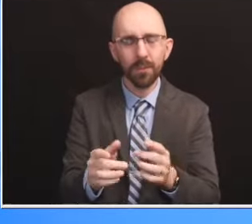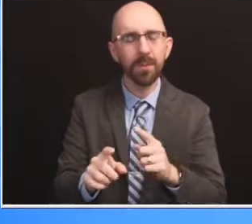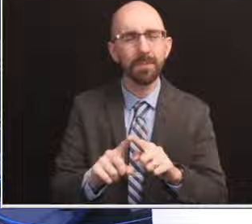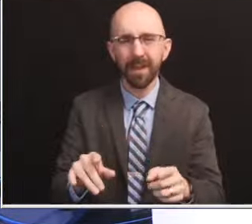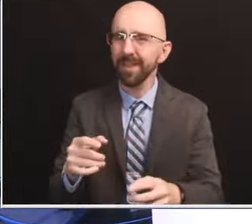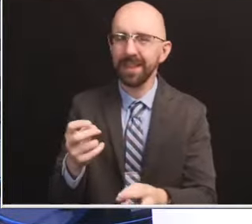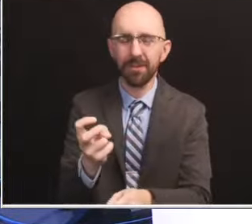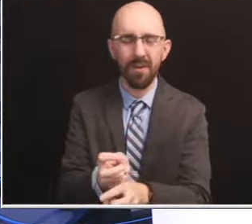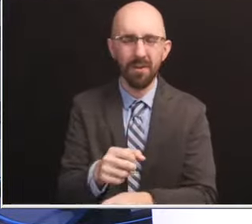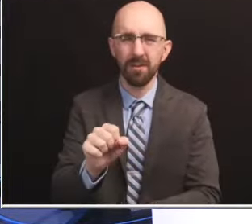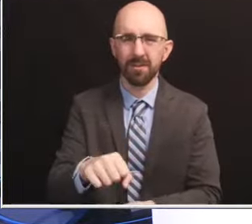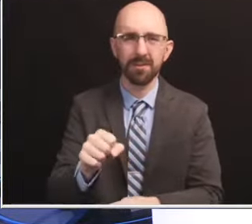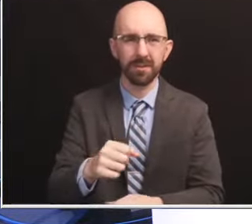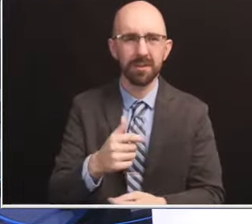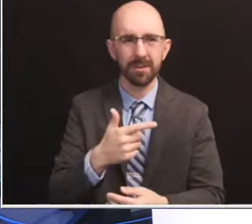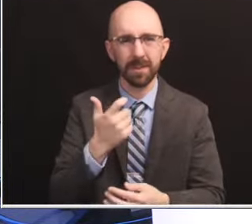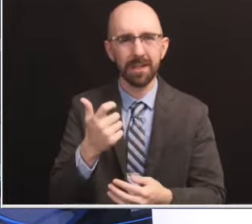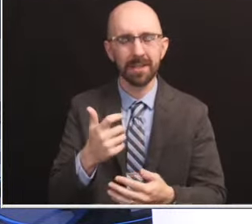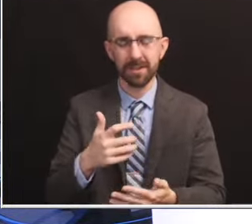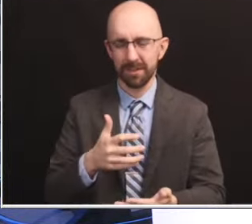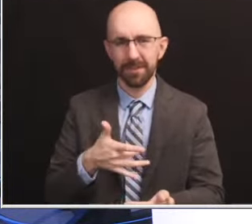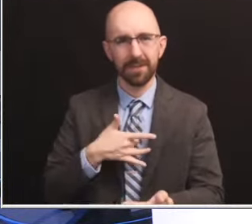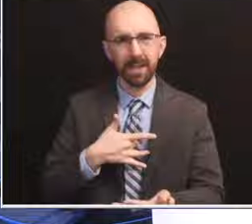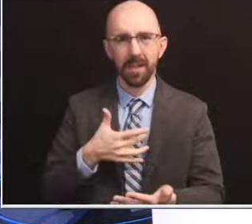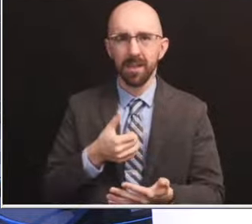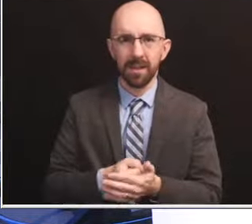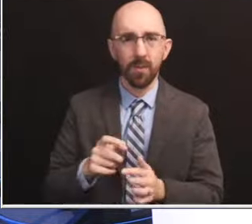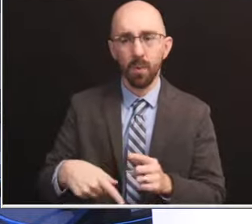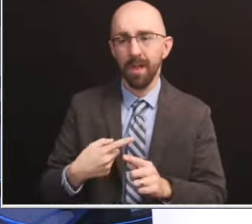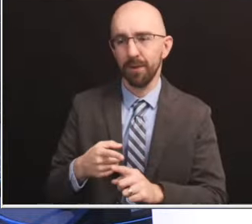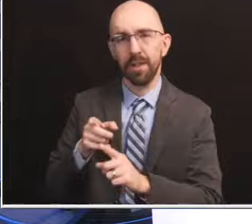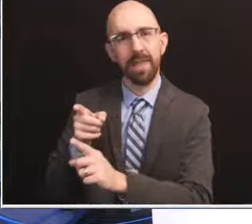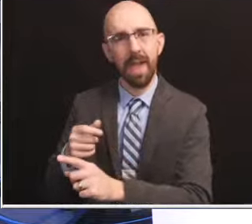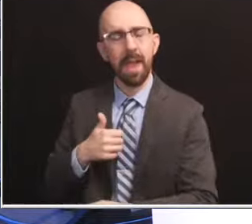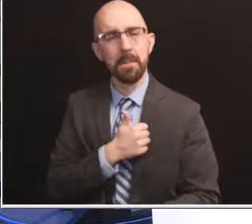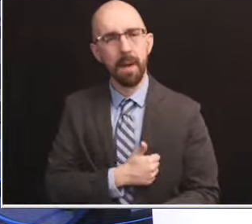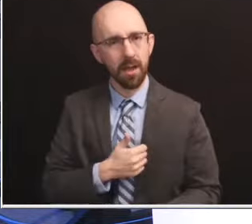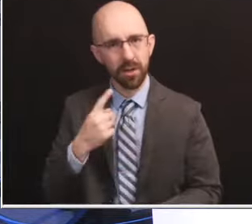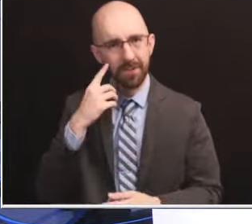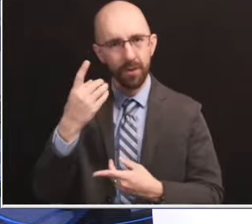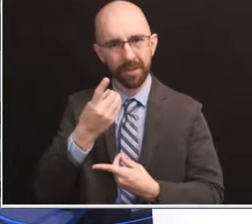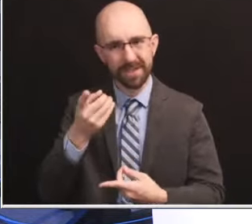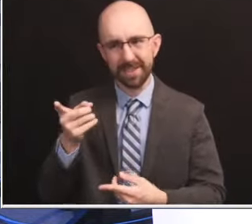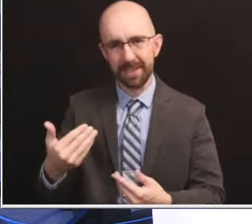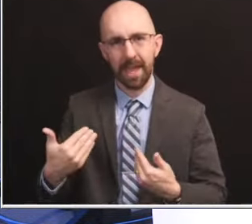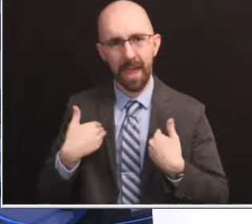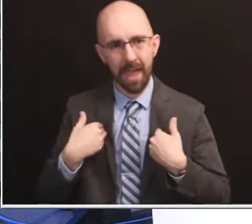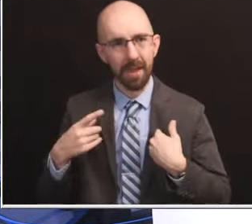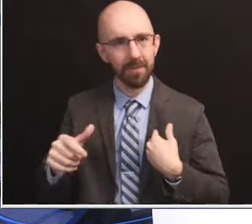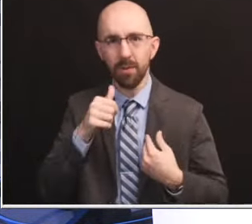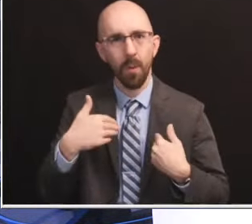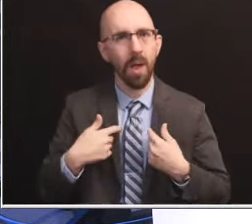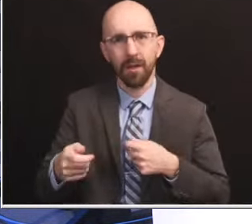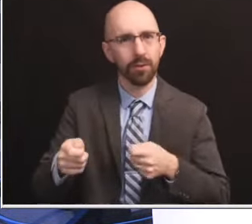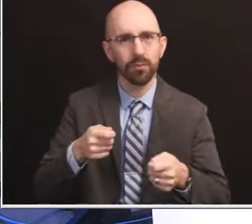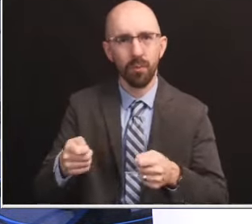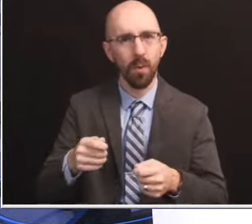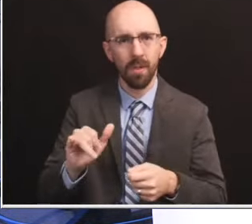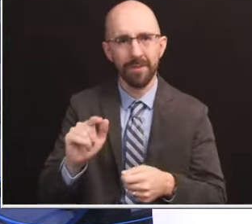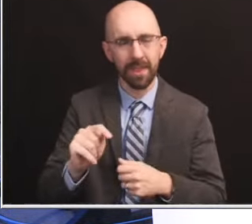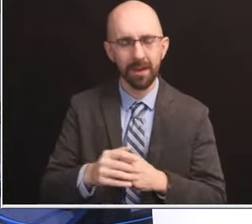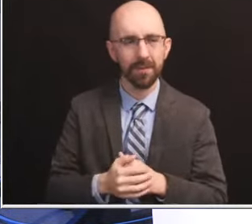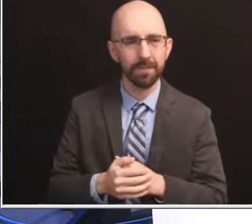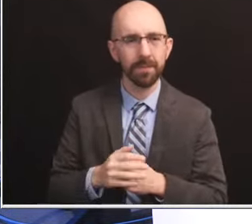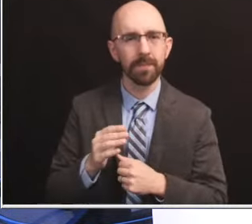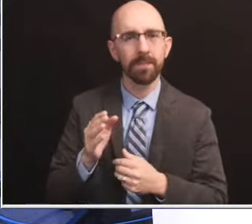Because it's crushing when they start apologizing for this disease they have that they have no control over. We're going to dive into